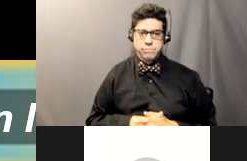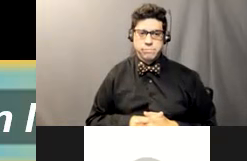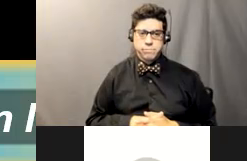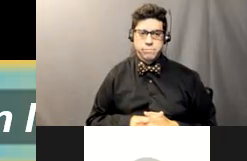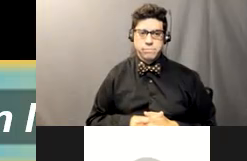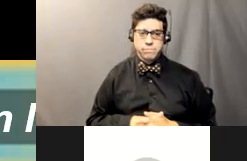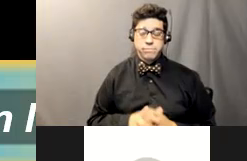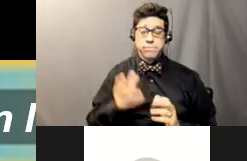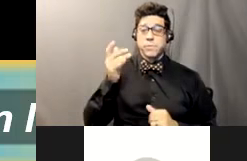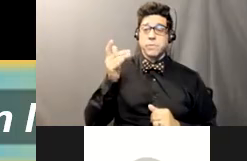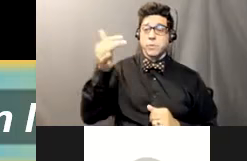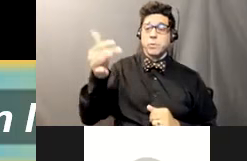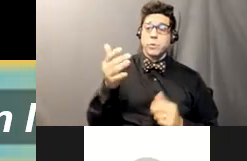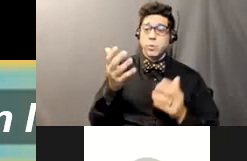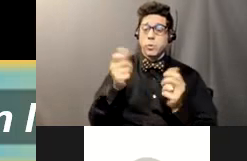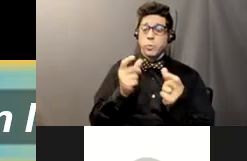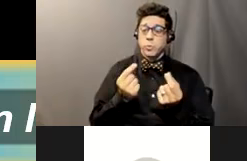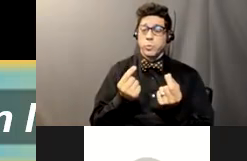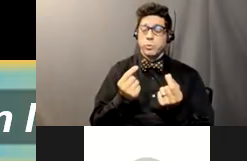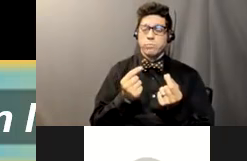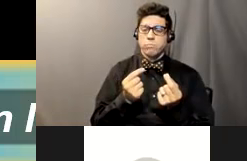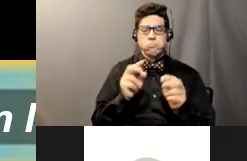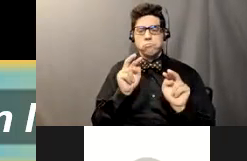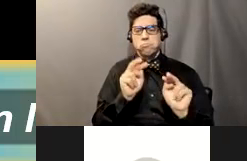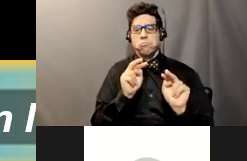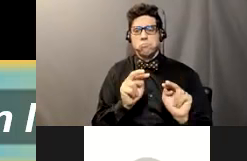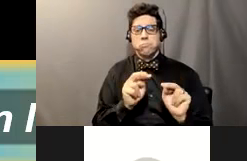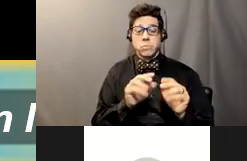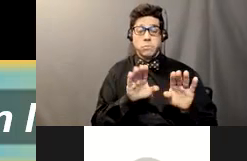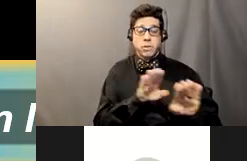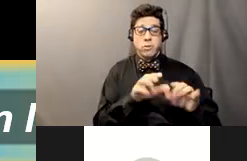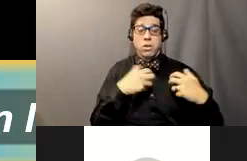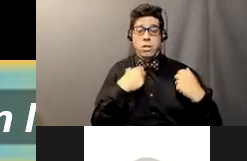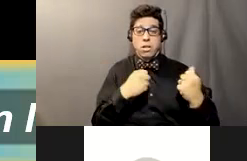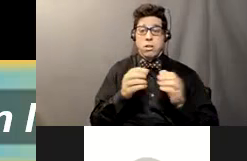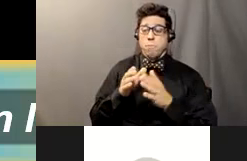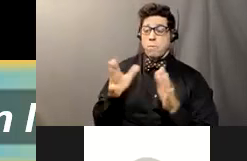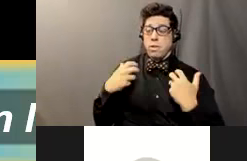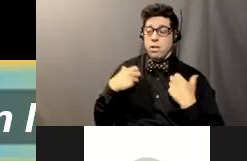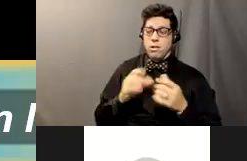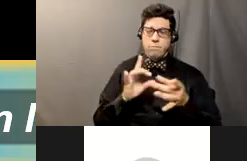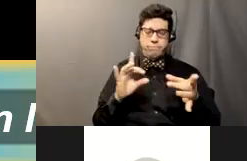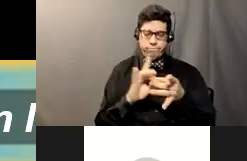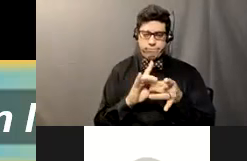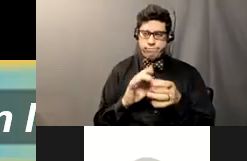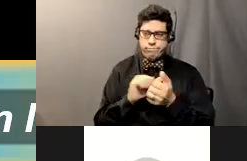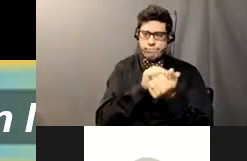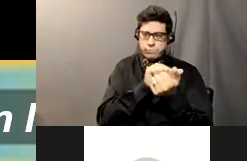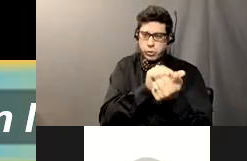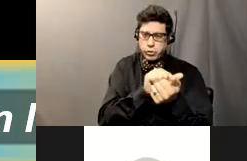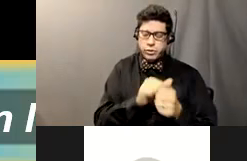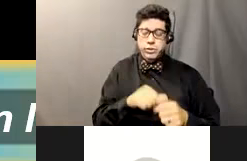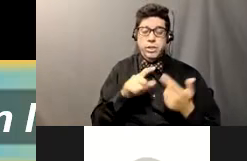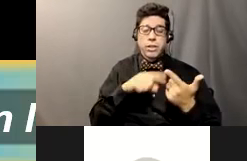So in the future, we're looking to continue partnership between behavioral health and public health, and also looking to bring in partnership